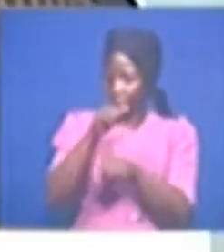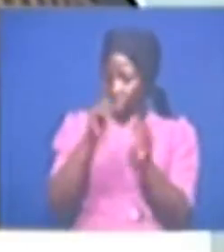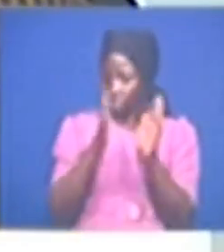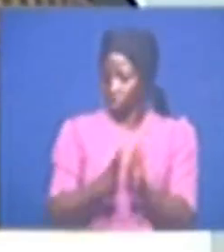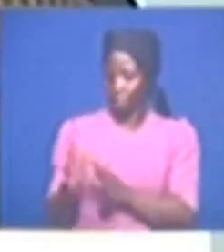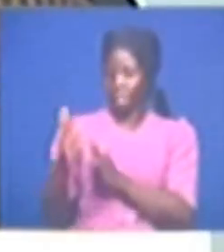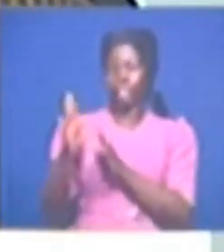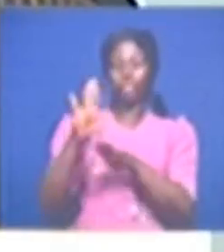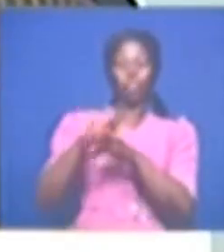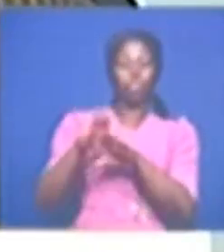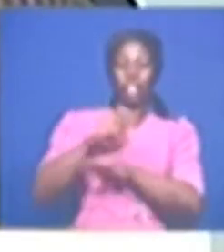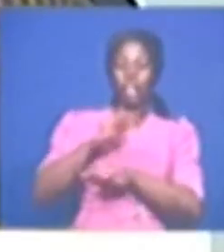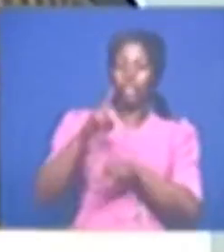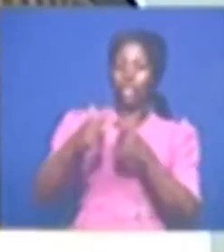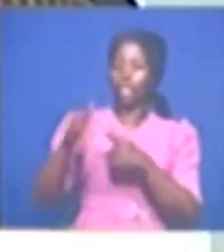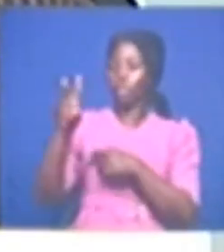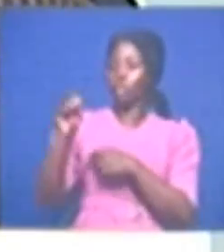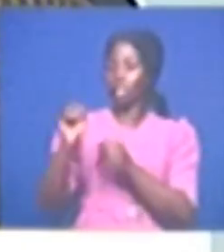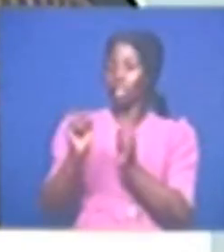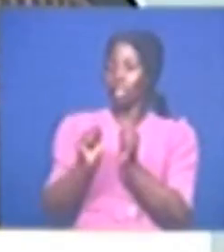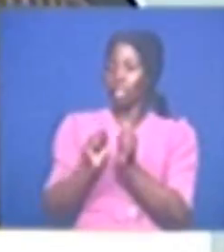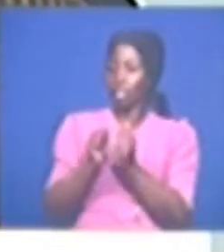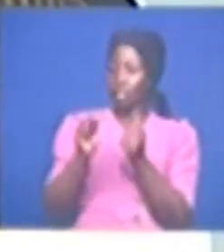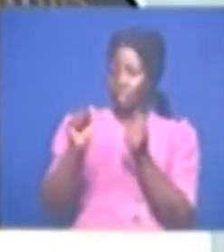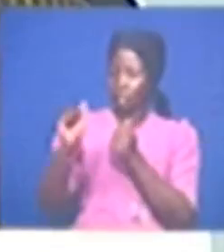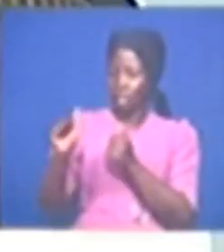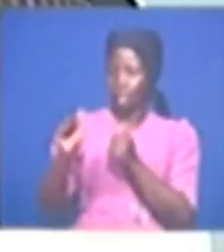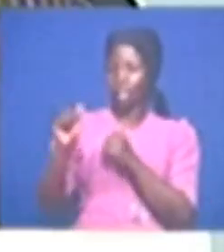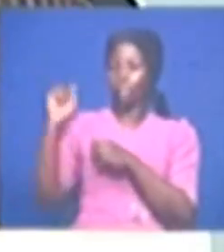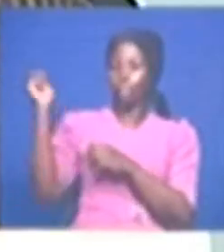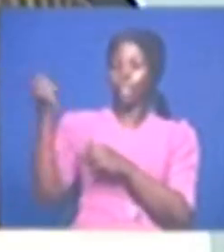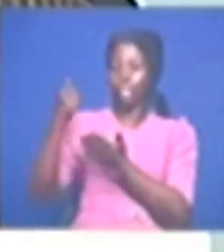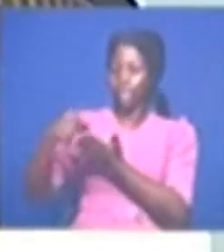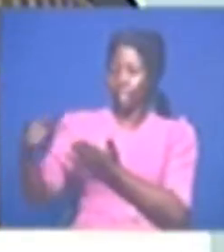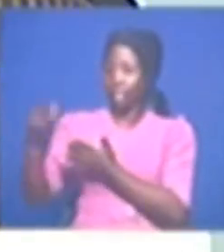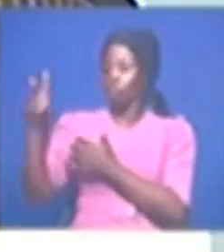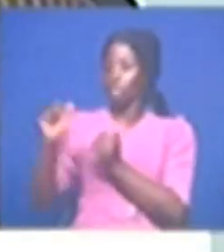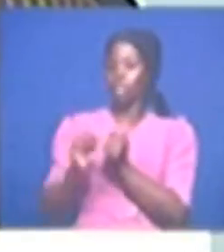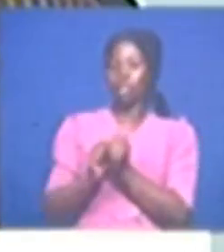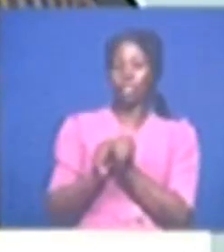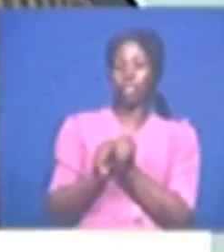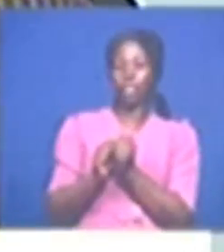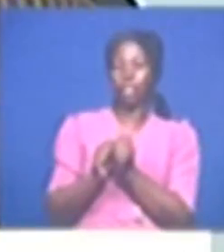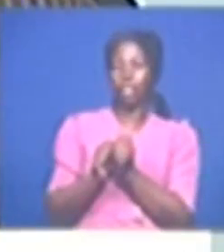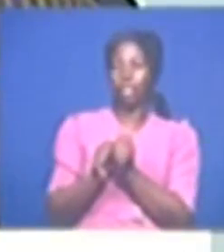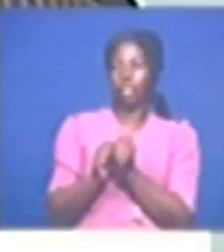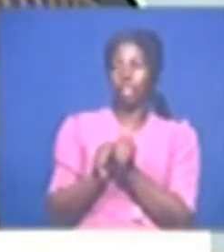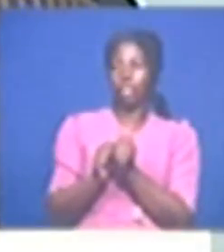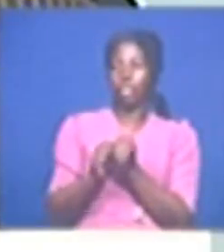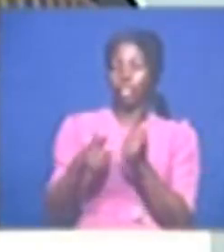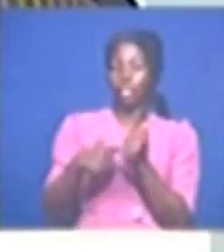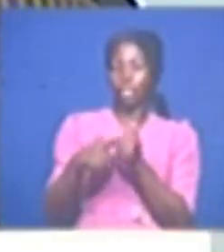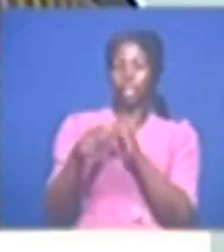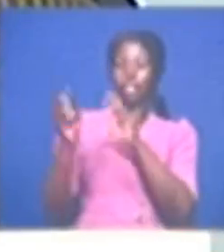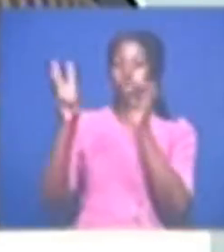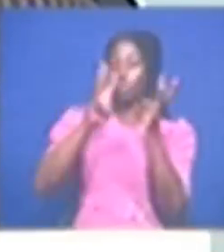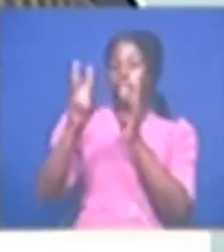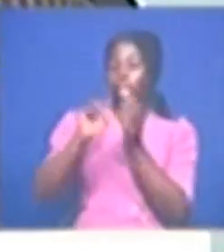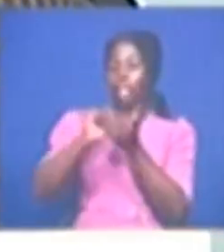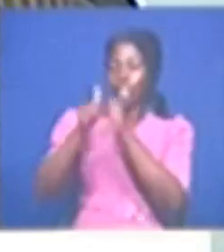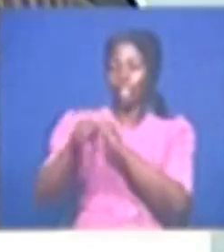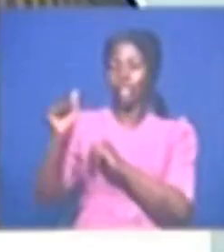good enough, in 2016 the President signed the Climate Change Act 2016. Right now we have policies which can be able